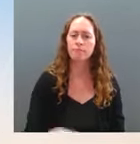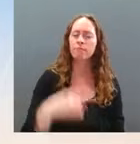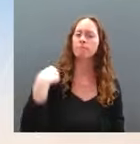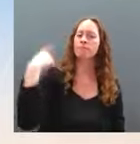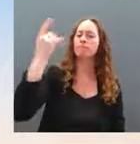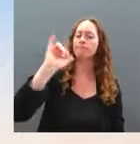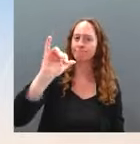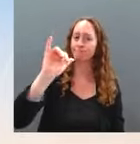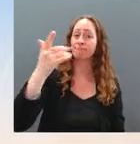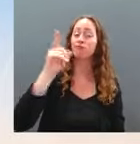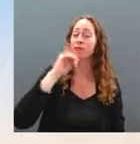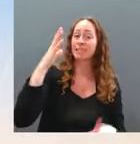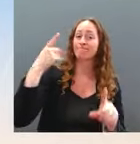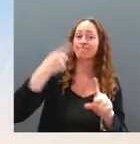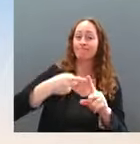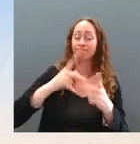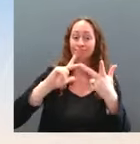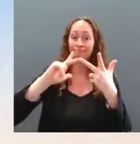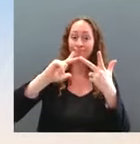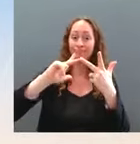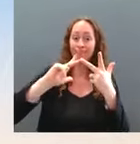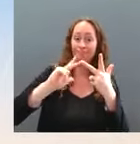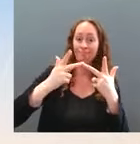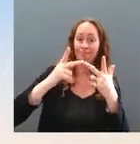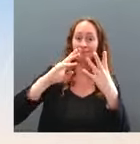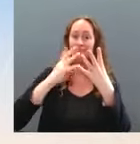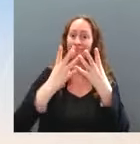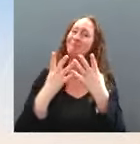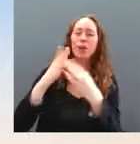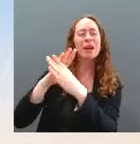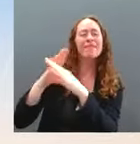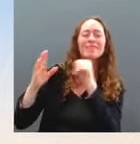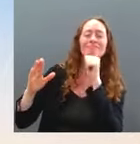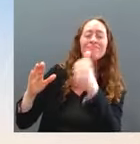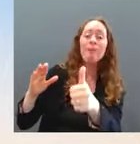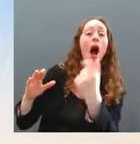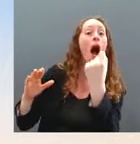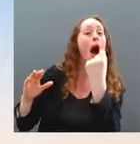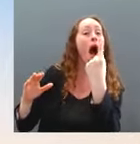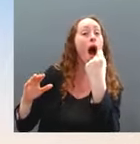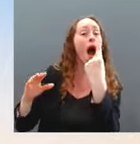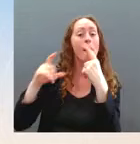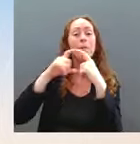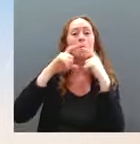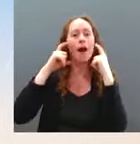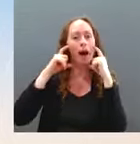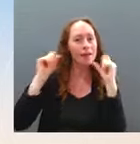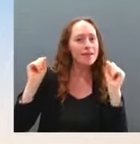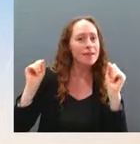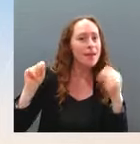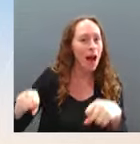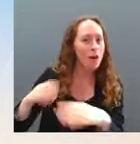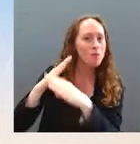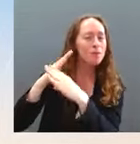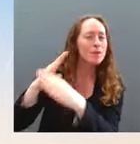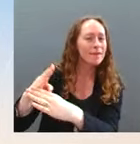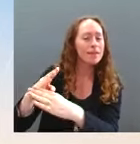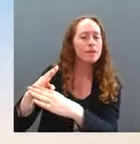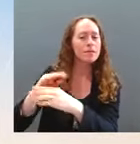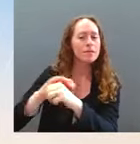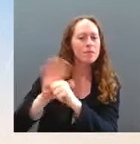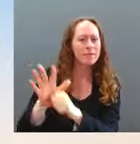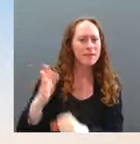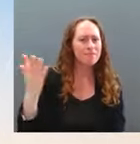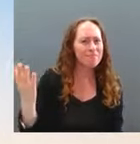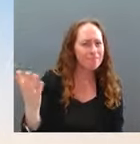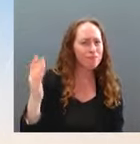how transmissible BA2 is, are there any conversations happening here on campus at the White House to reinstate a mask mandate?